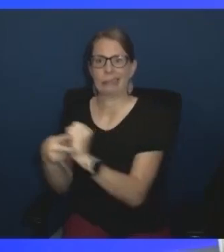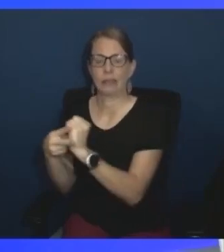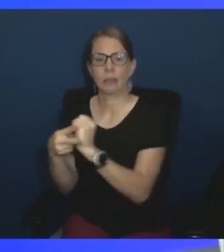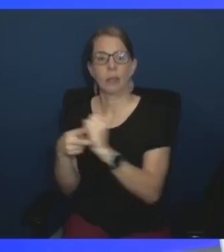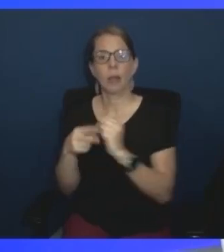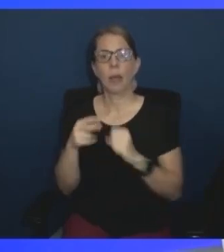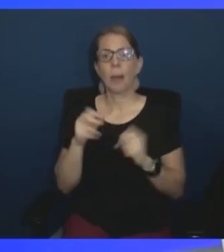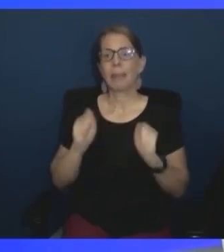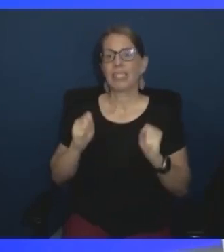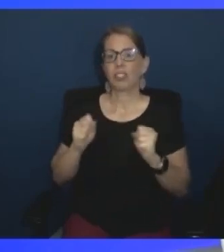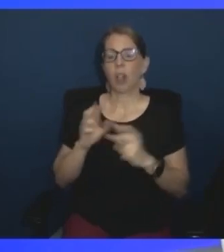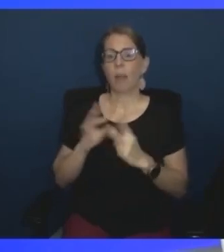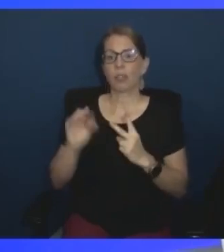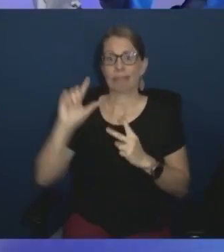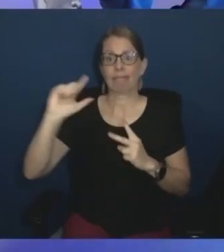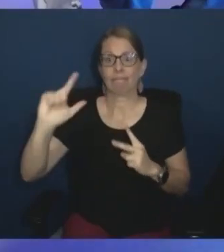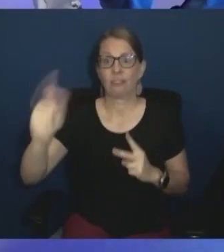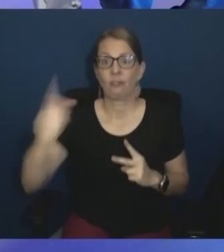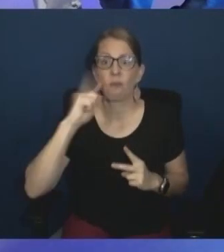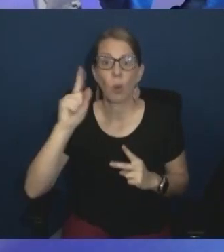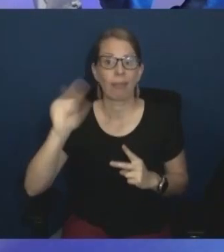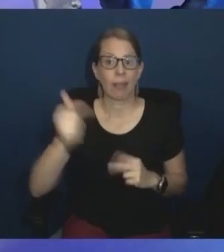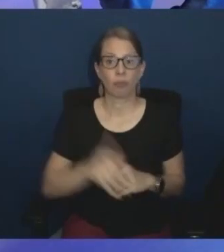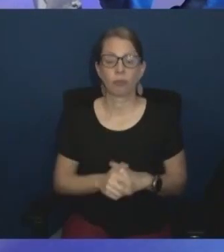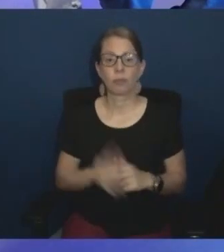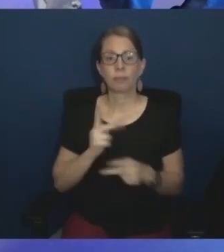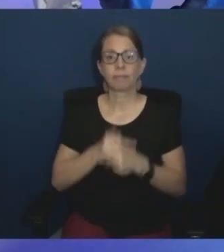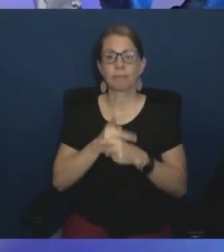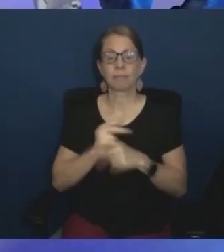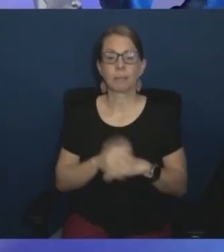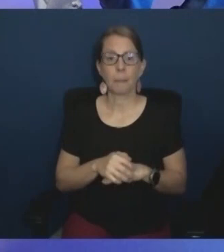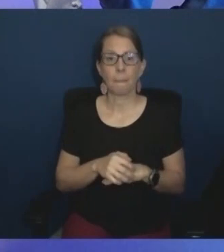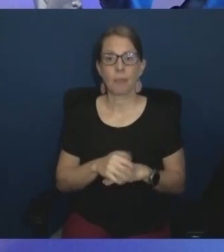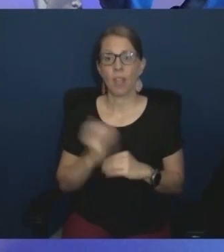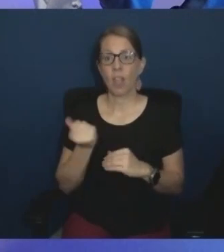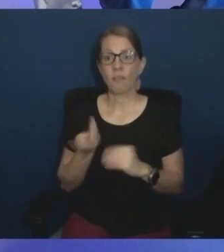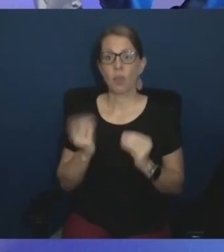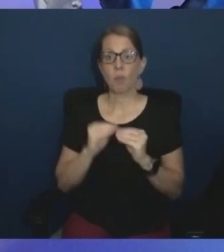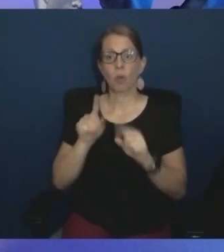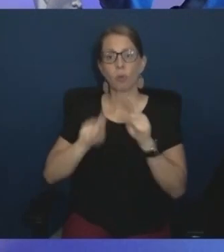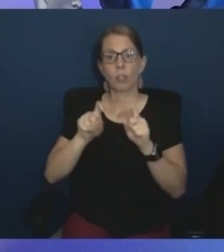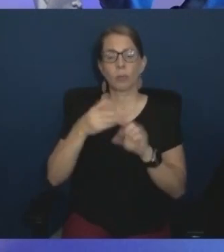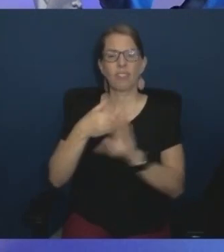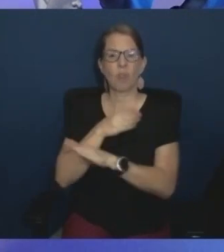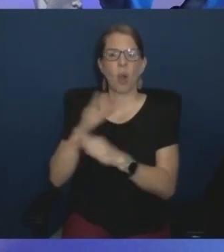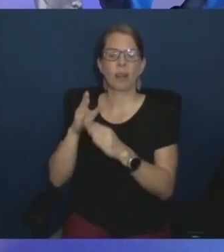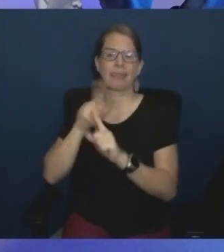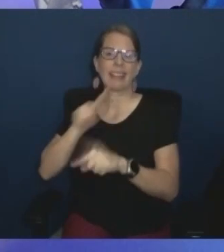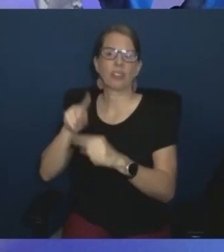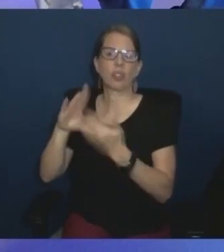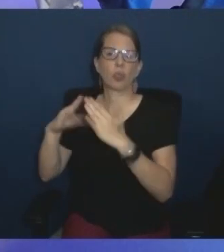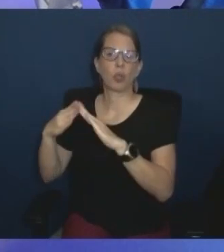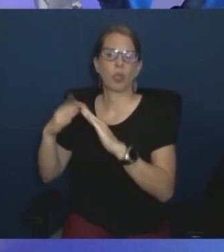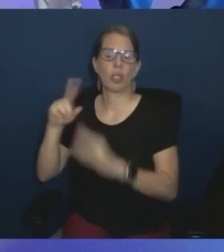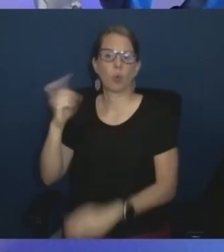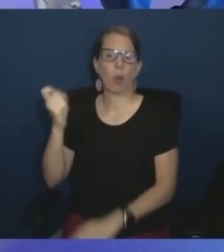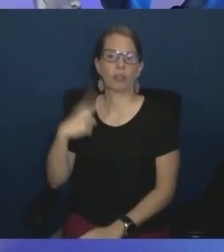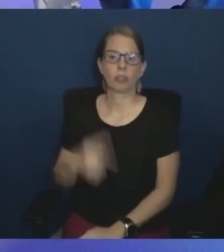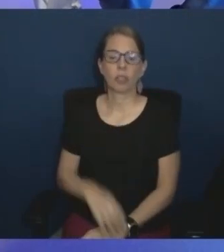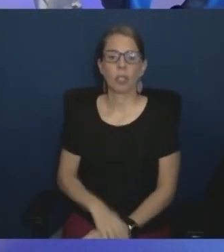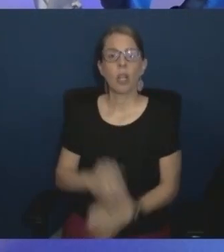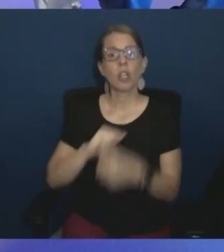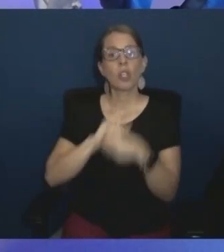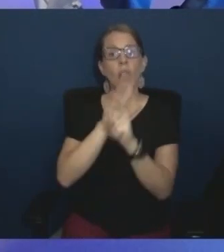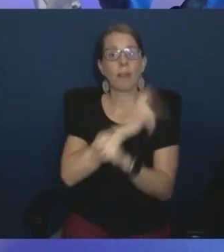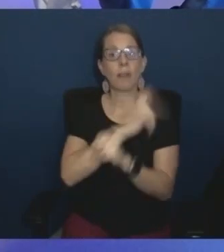road. Couple questions before we get to our community questions today. But, we know COVID patients are in the hospital for quite a